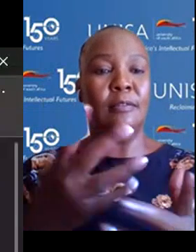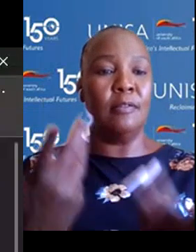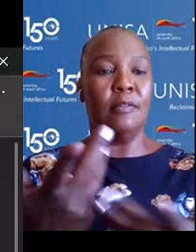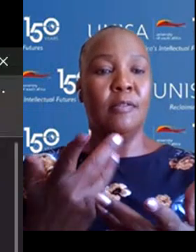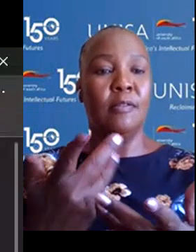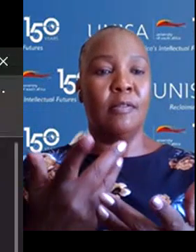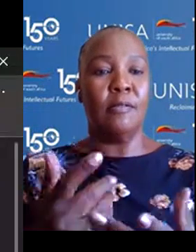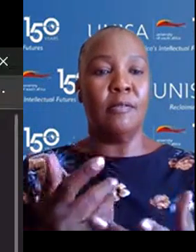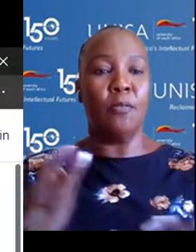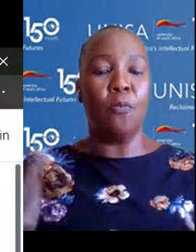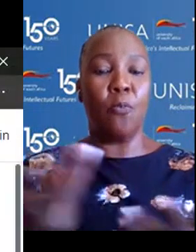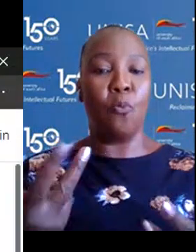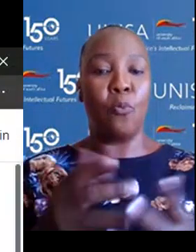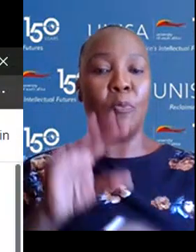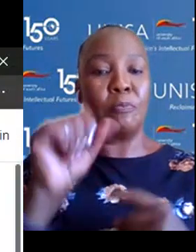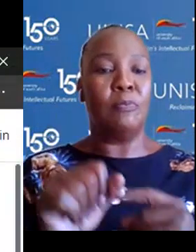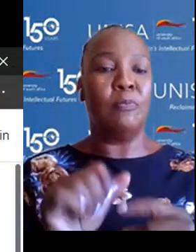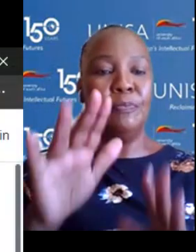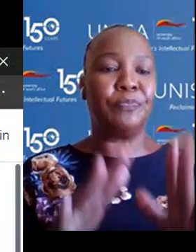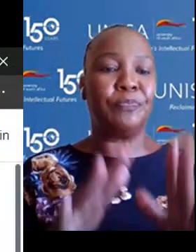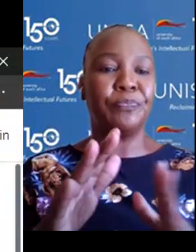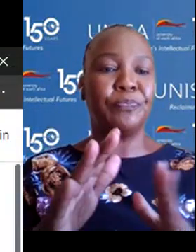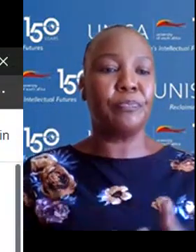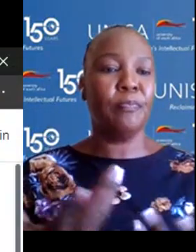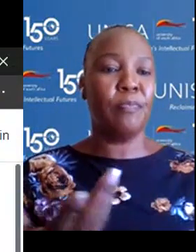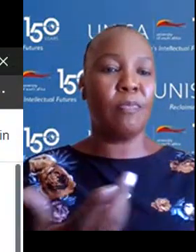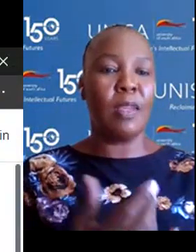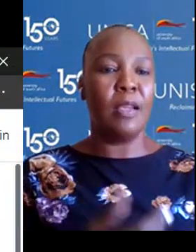get the steps? Now I go to